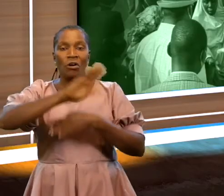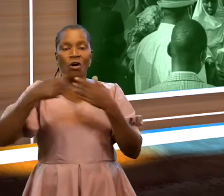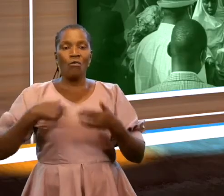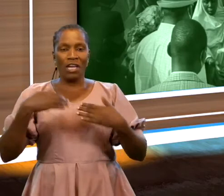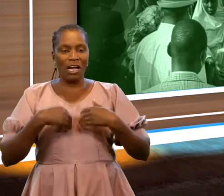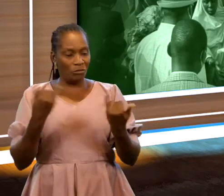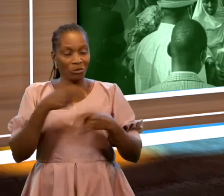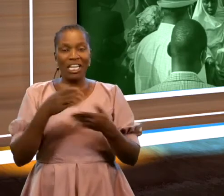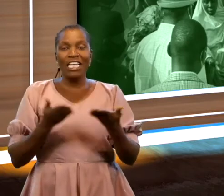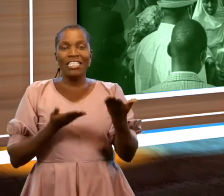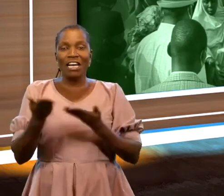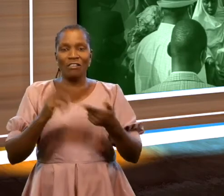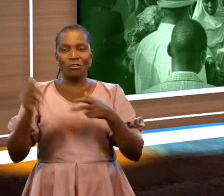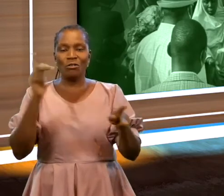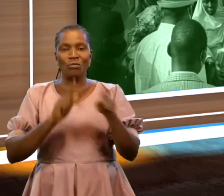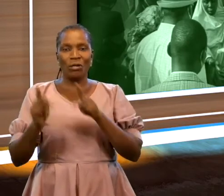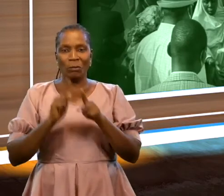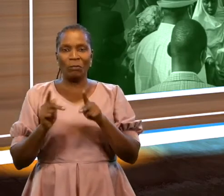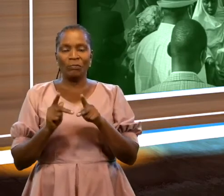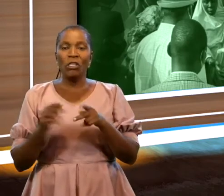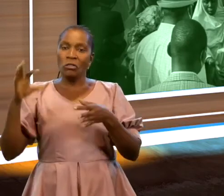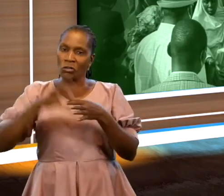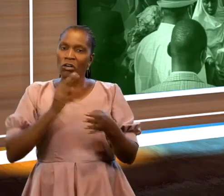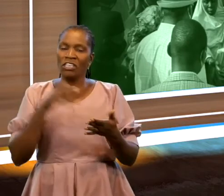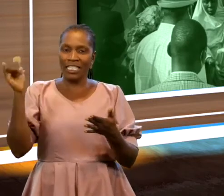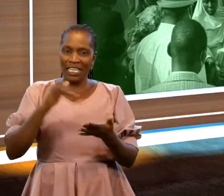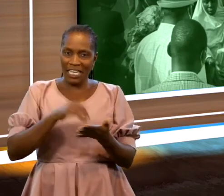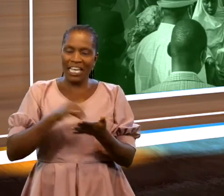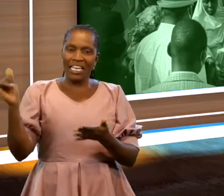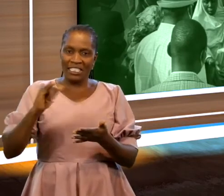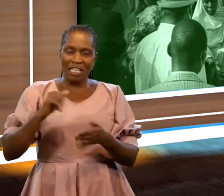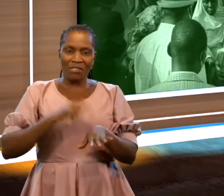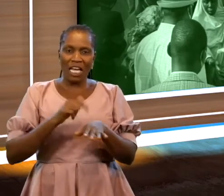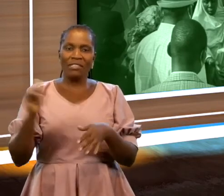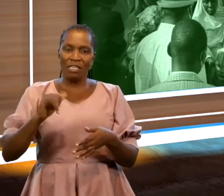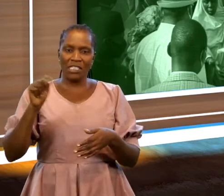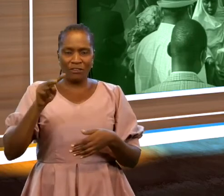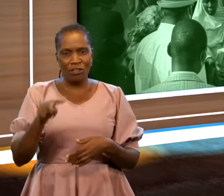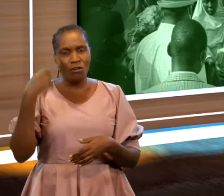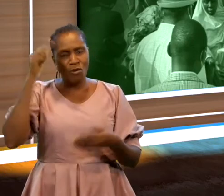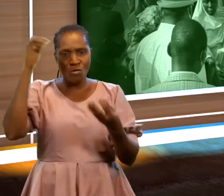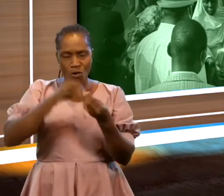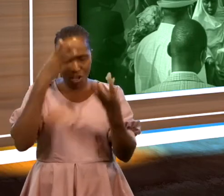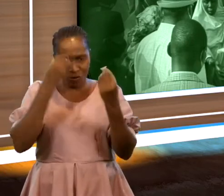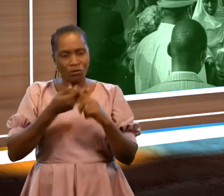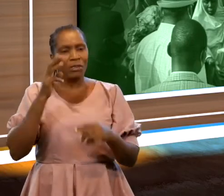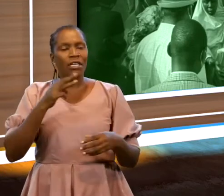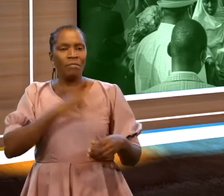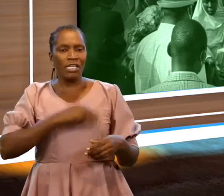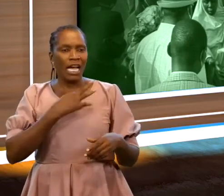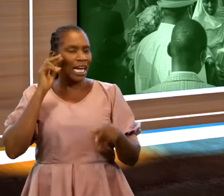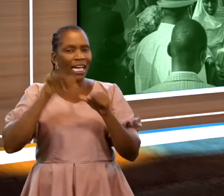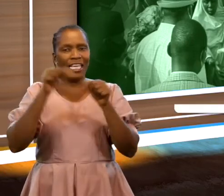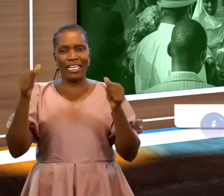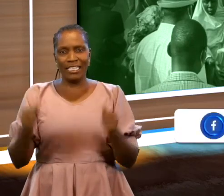And that's our package on this episode of Service to Humanity. Join me again same time next week and same station for more on the strides of